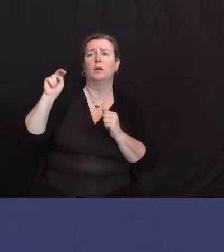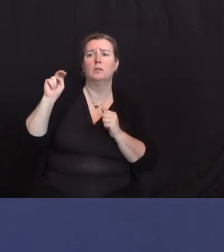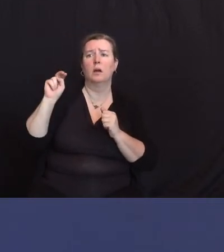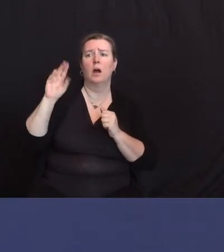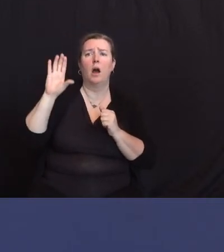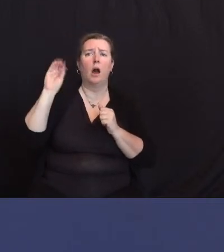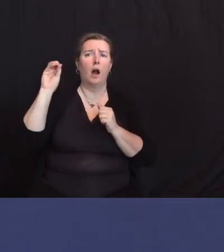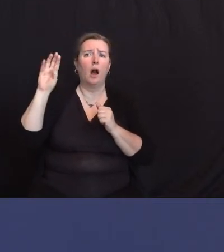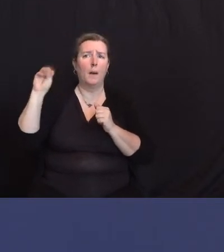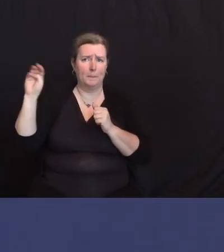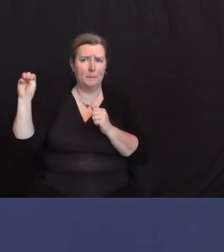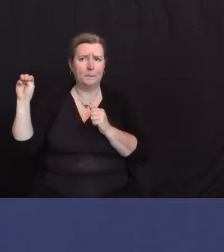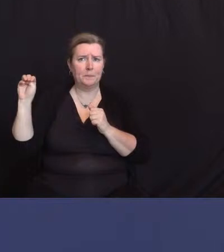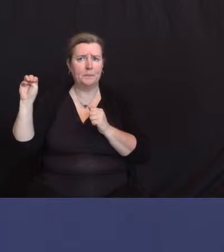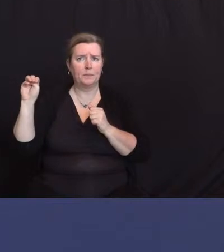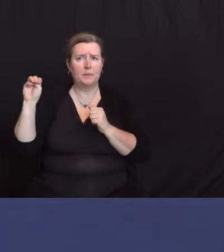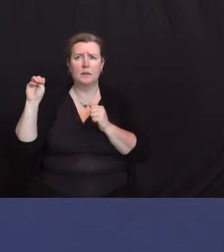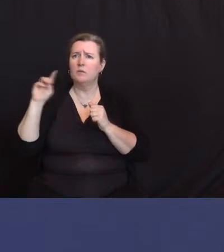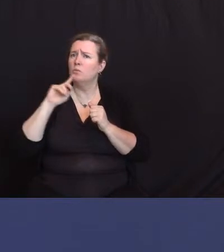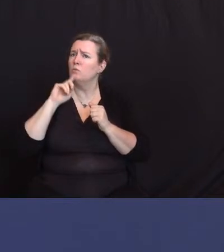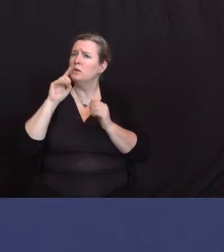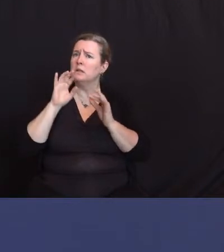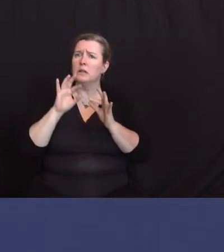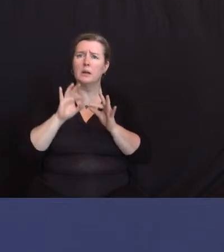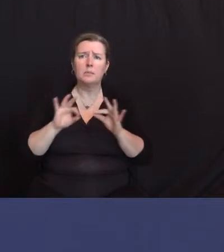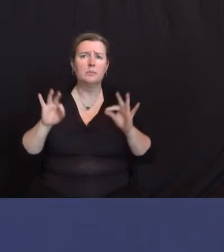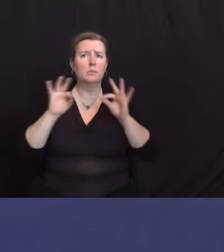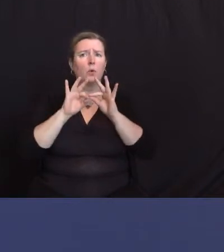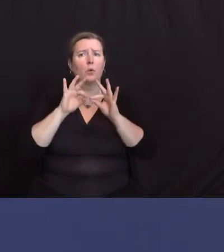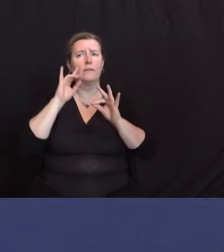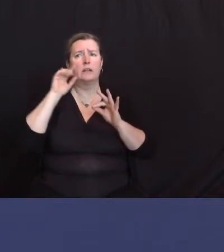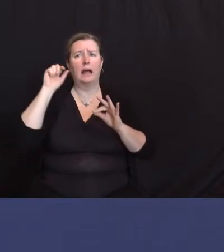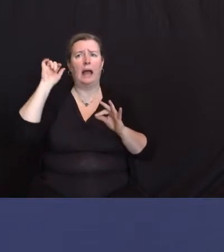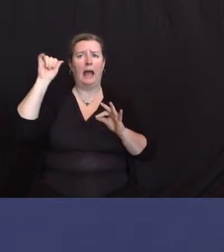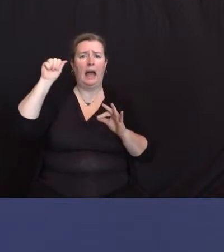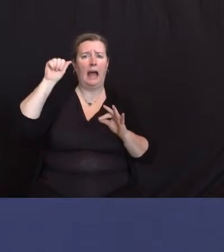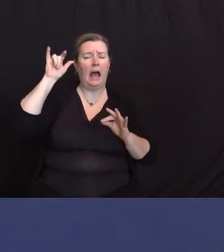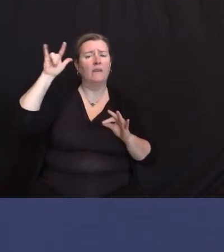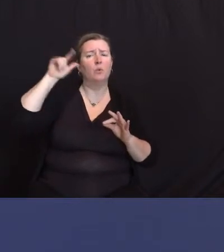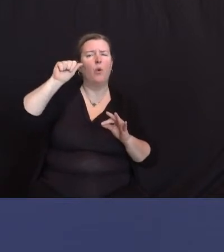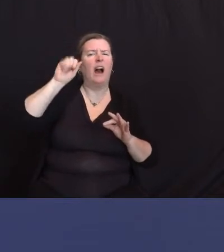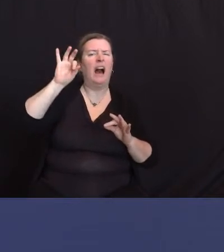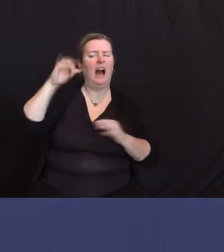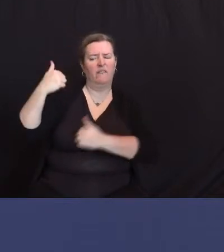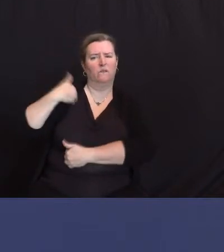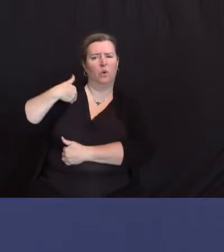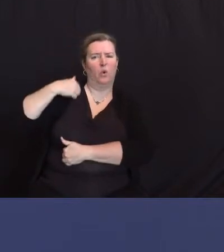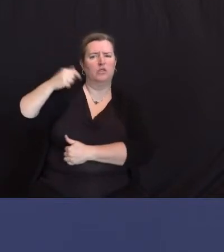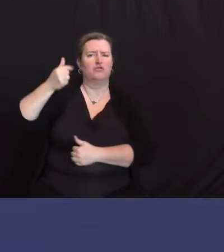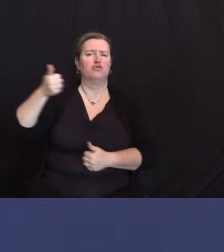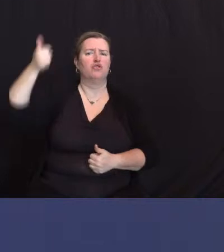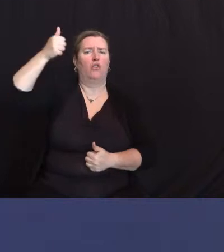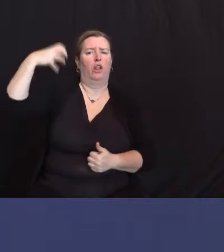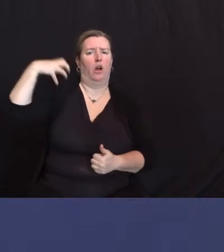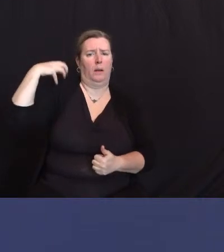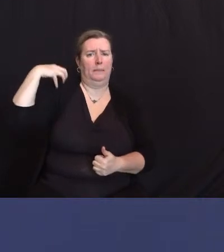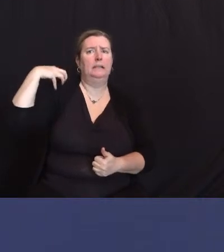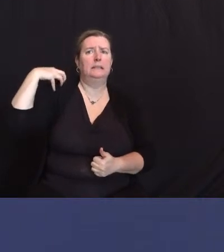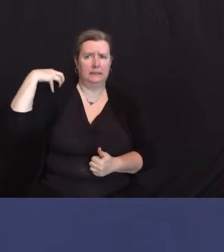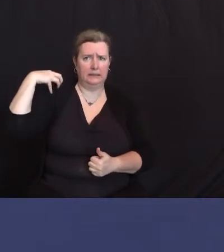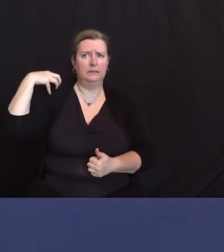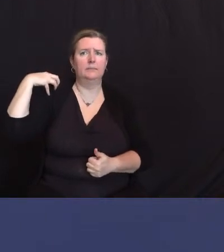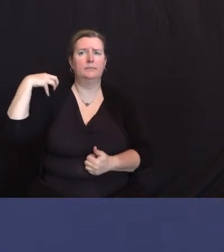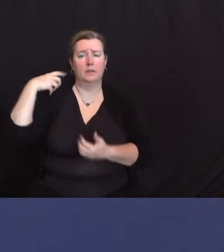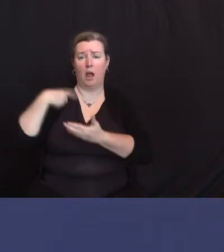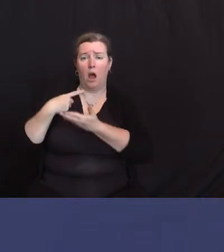U.S. military. This is a 4-star Air Force General, Glenn Van Herk, and topic of the discussion, and I just spoke